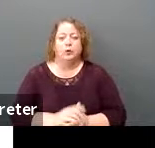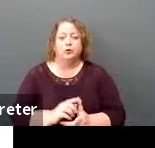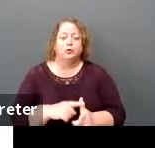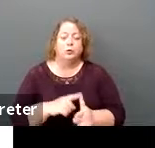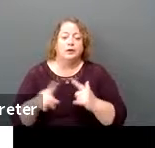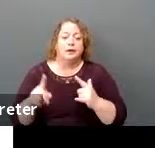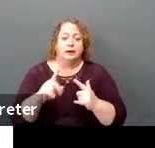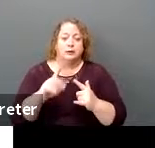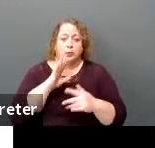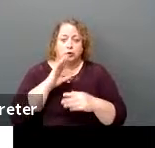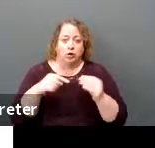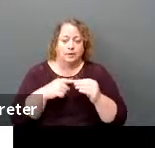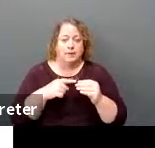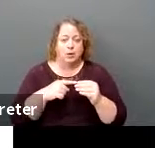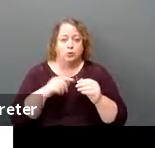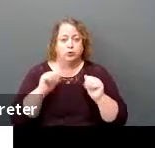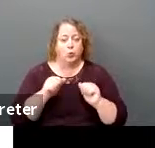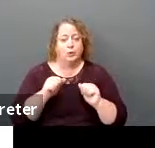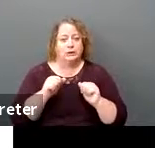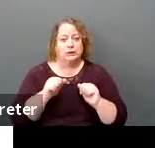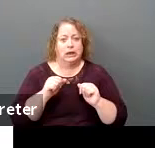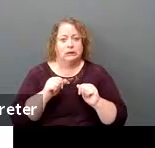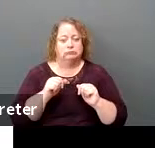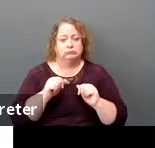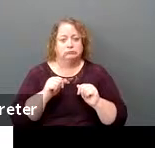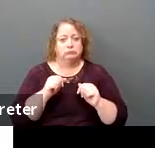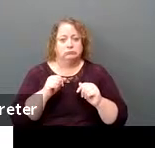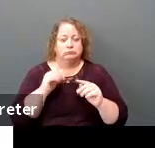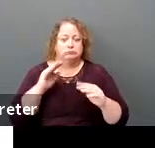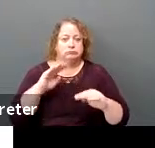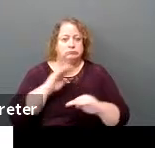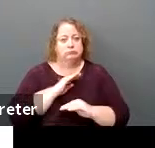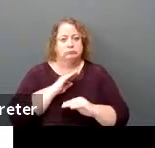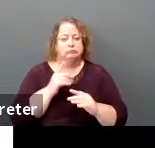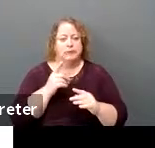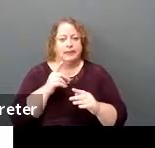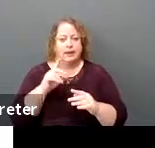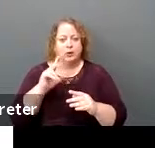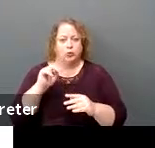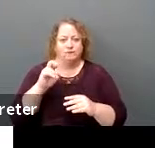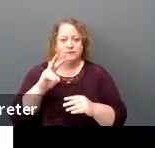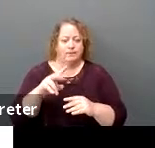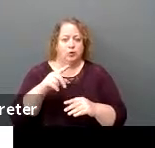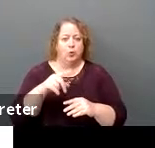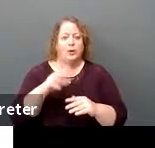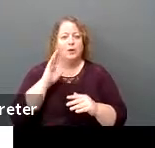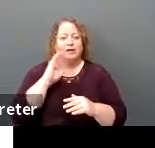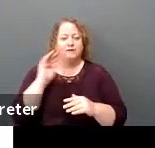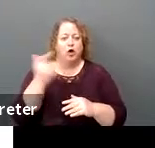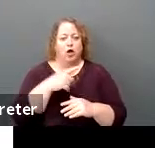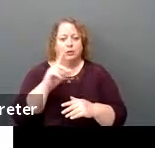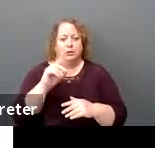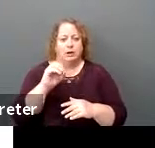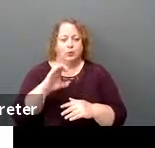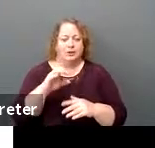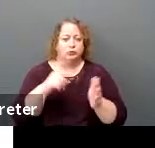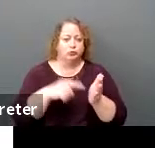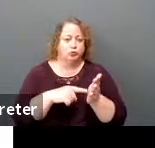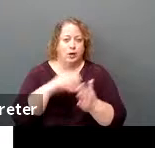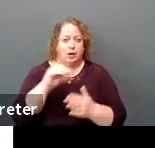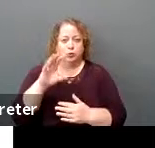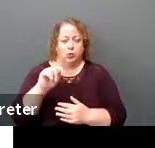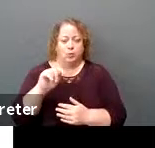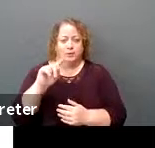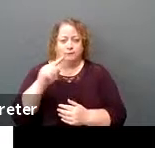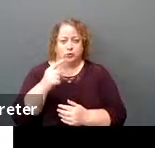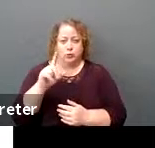So then, as we talked about, in order to meet that November deadline, we're going to have all documents due and complete by October 1st of 2021.